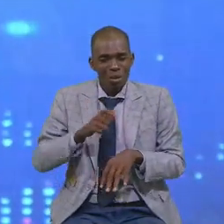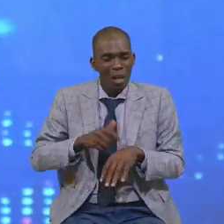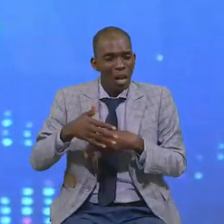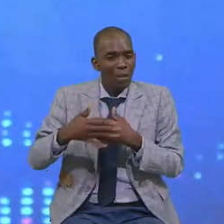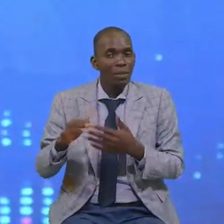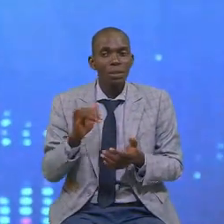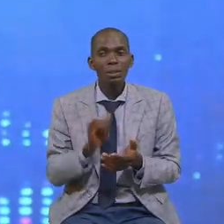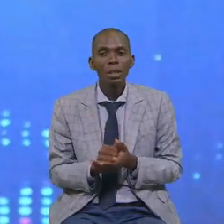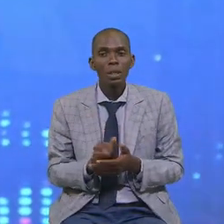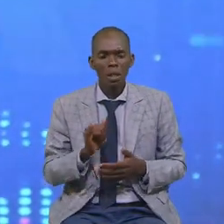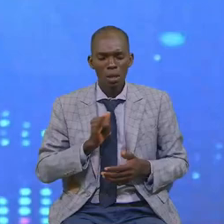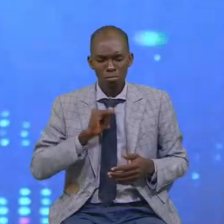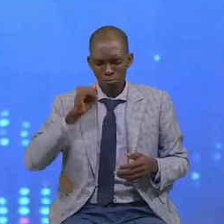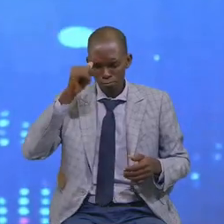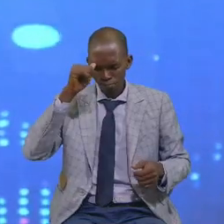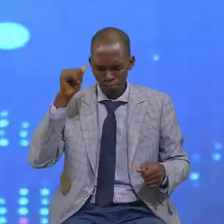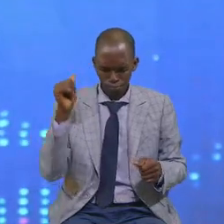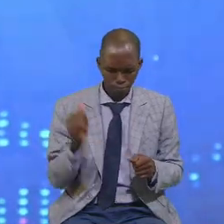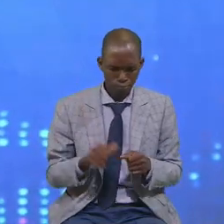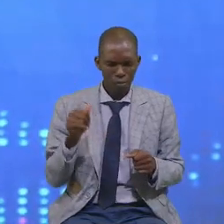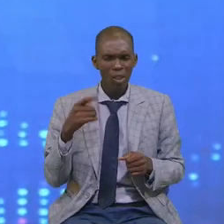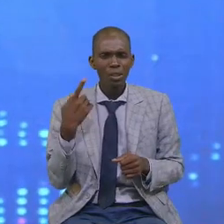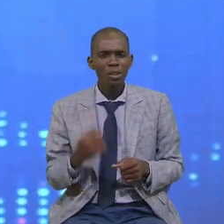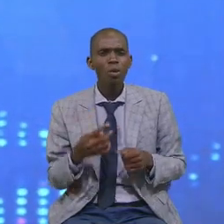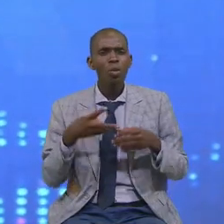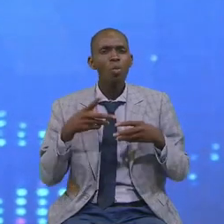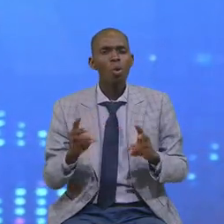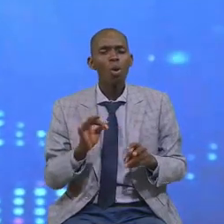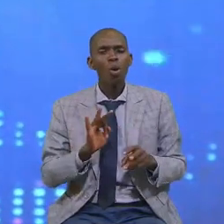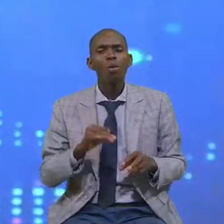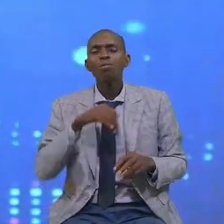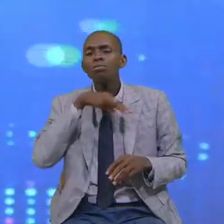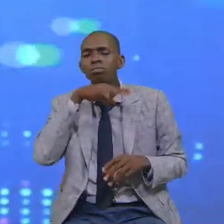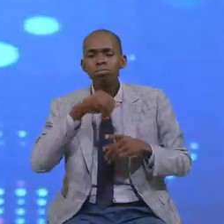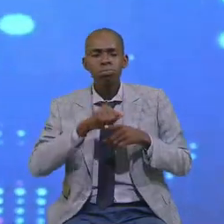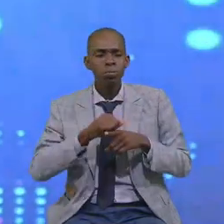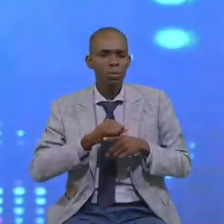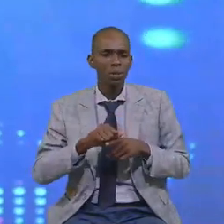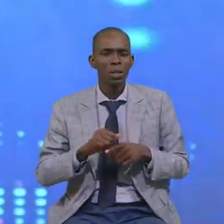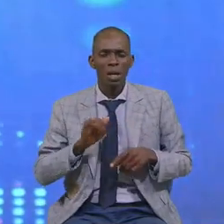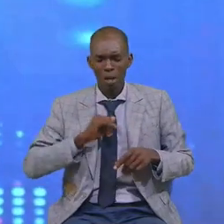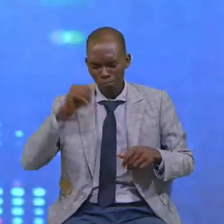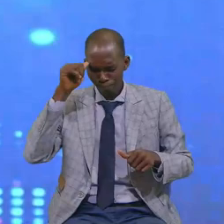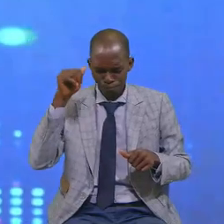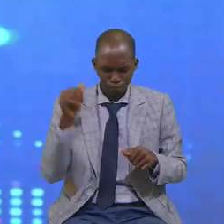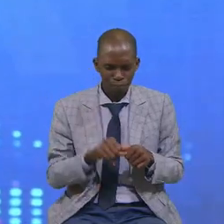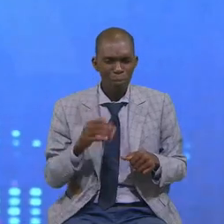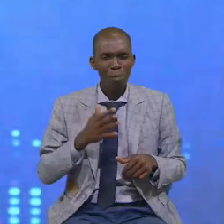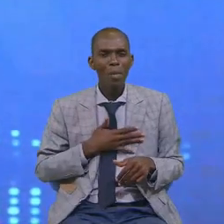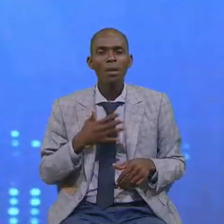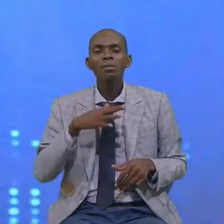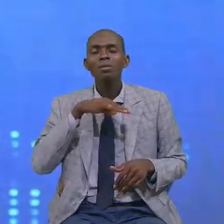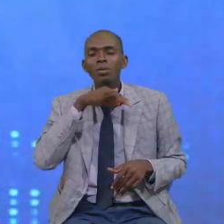I remembered the way of corruption. I remembered the way of carnality.